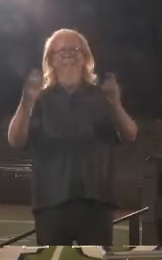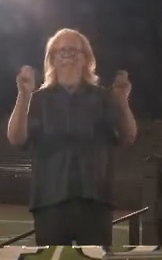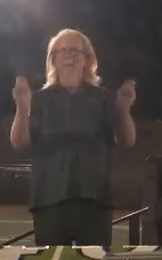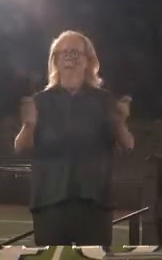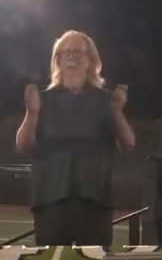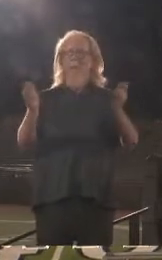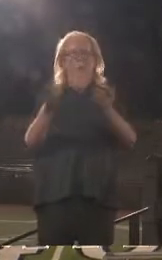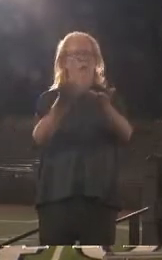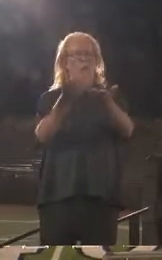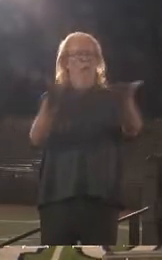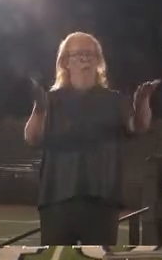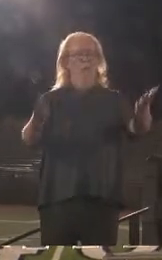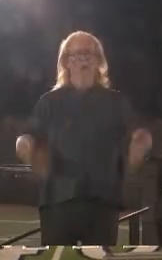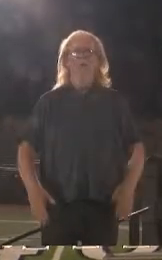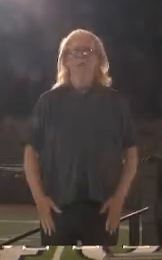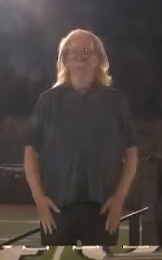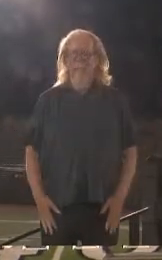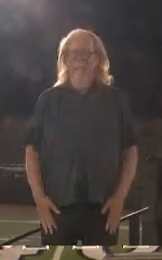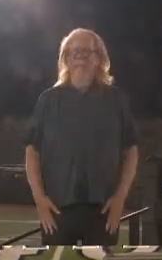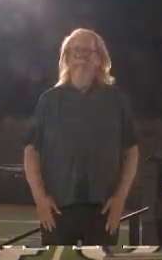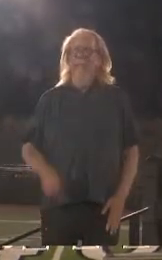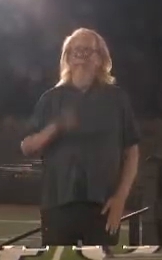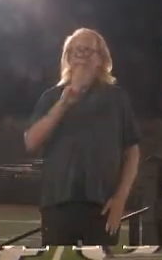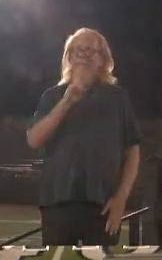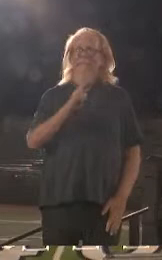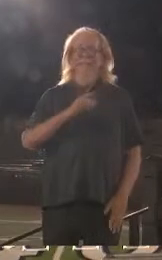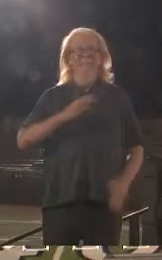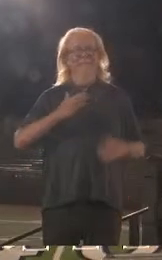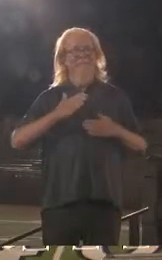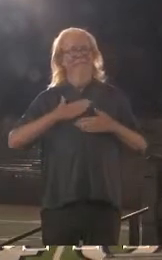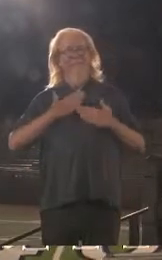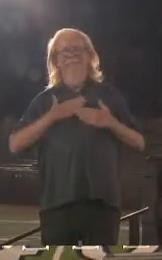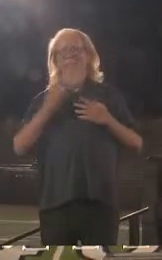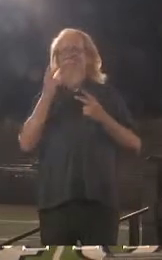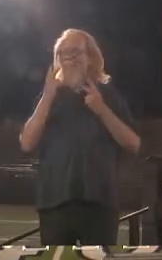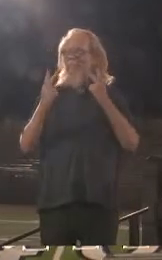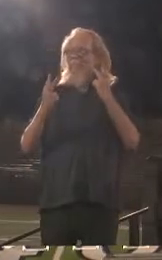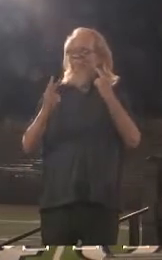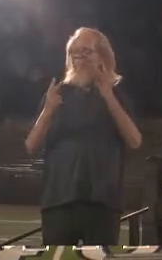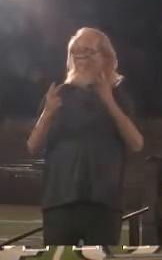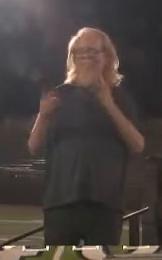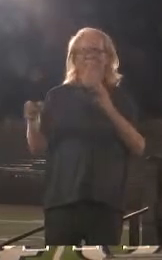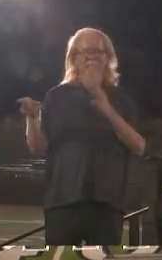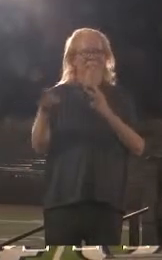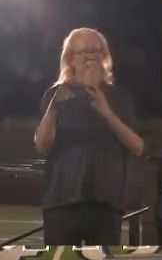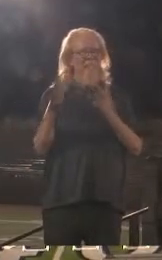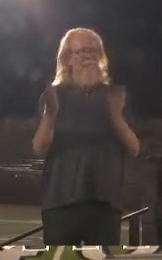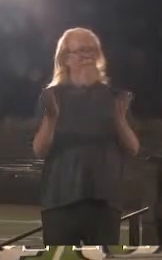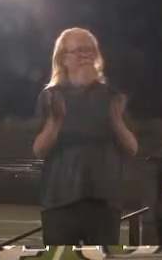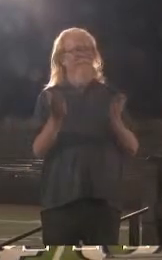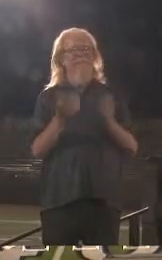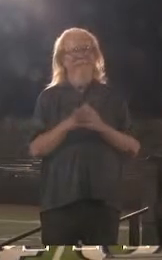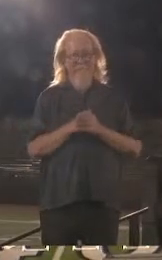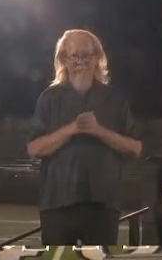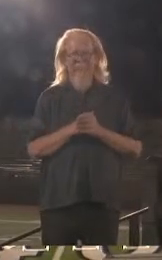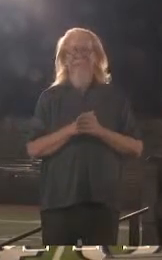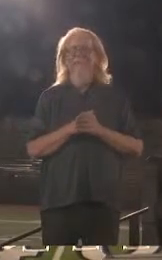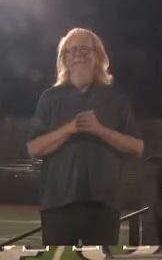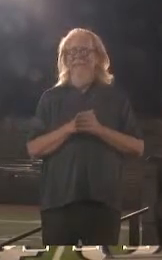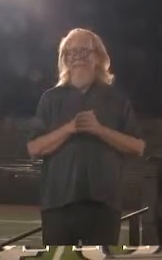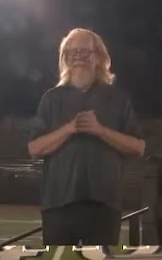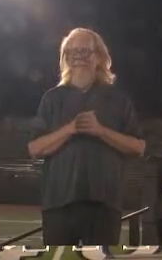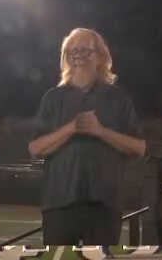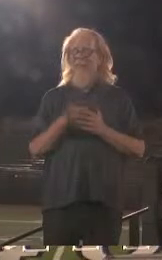you. It brings me tremendous happiness to see each of you here tonight. Your determination